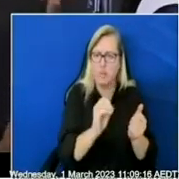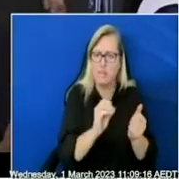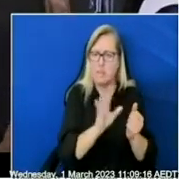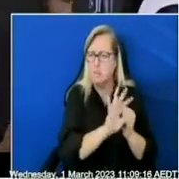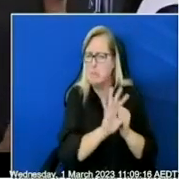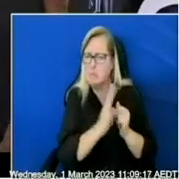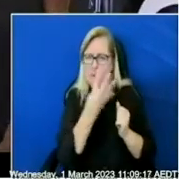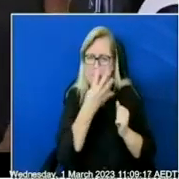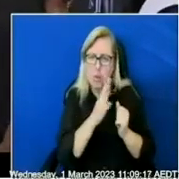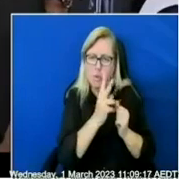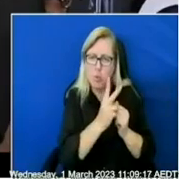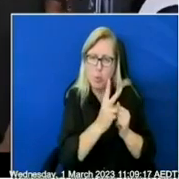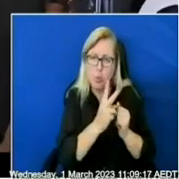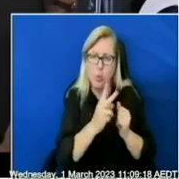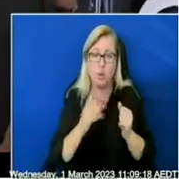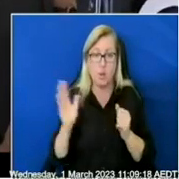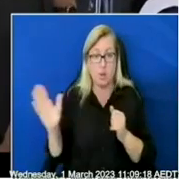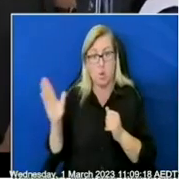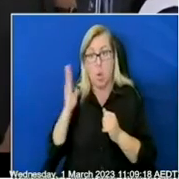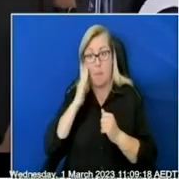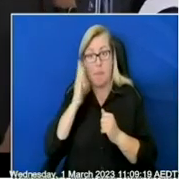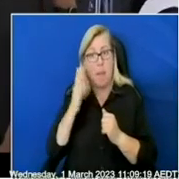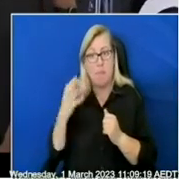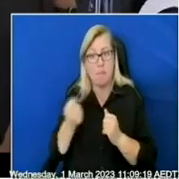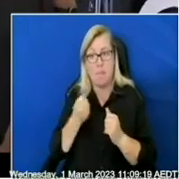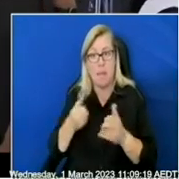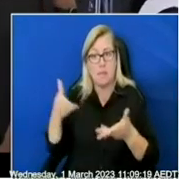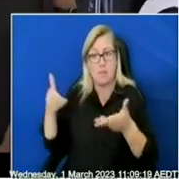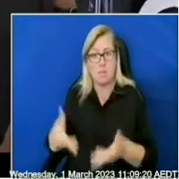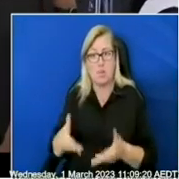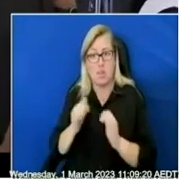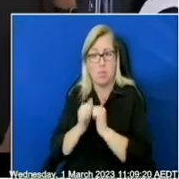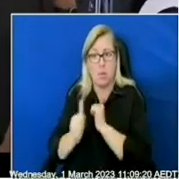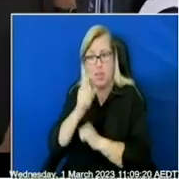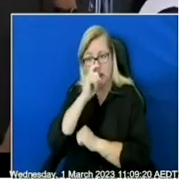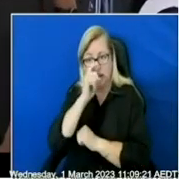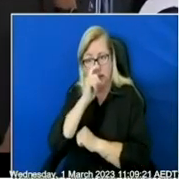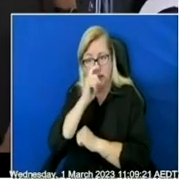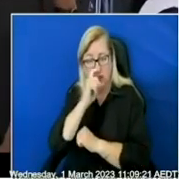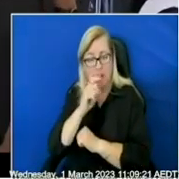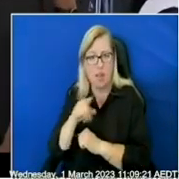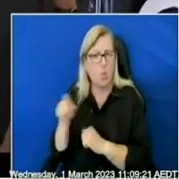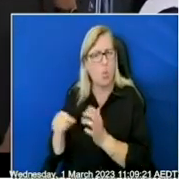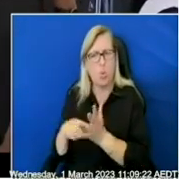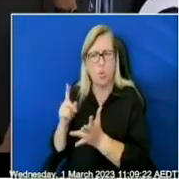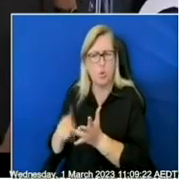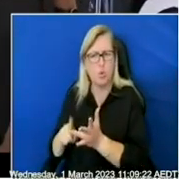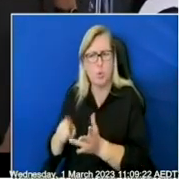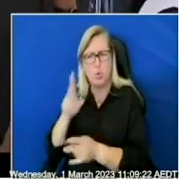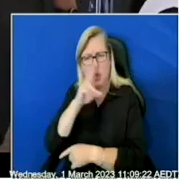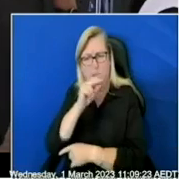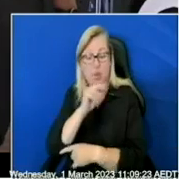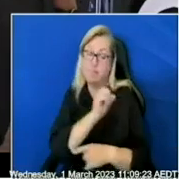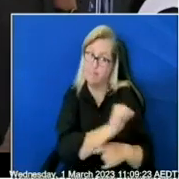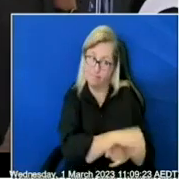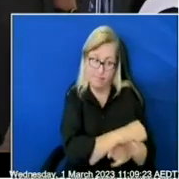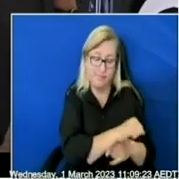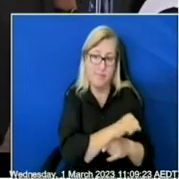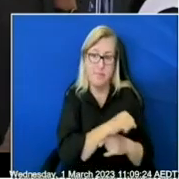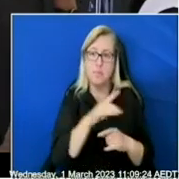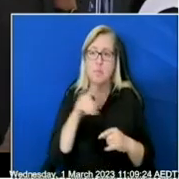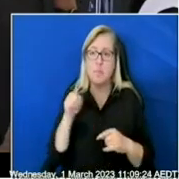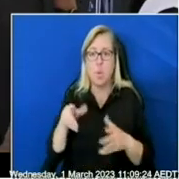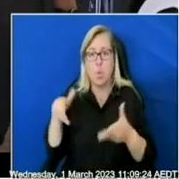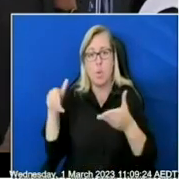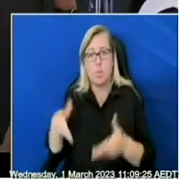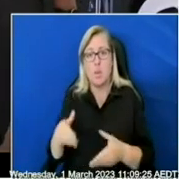brothers and sisters. Too young. Yeah, too young. Her mother, she had to bury. We had to bury Gran. She's buried here. And that